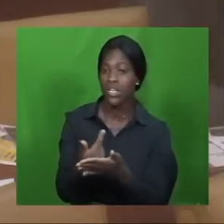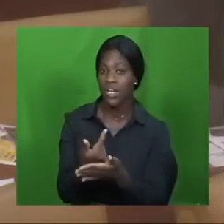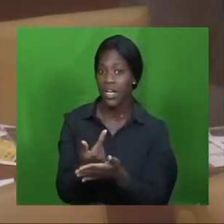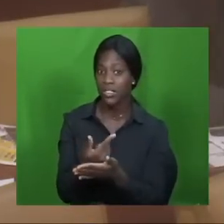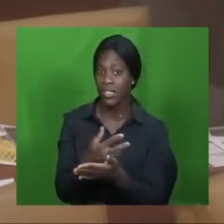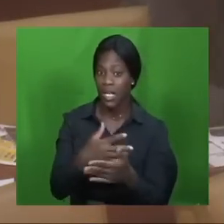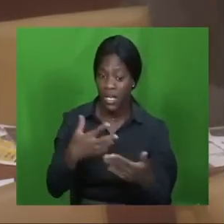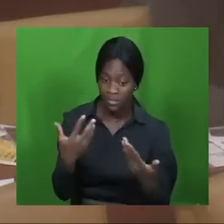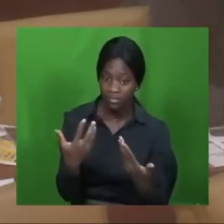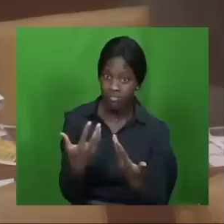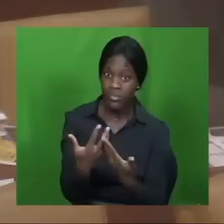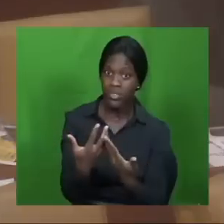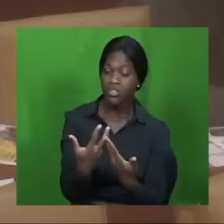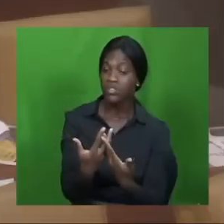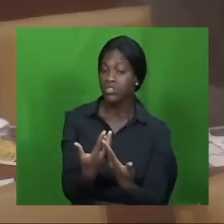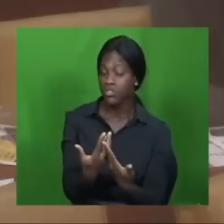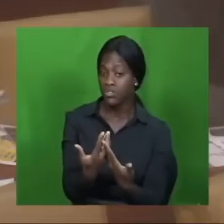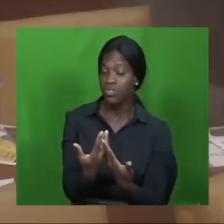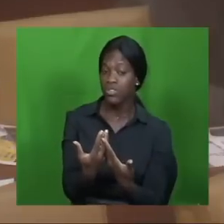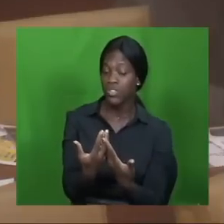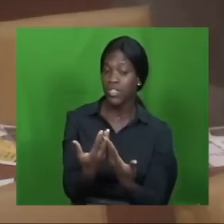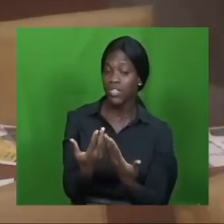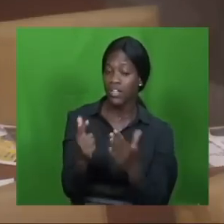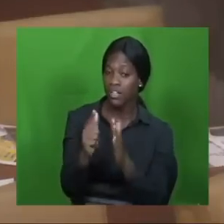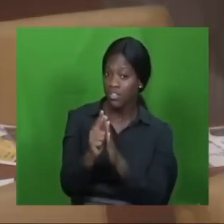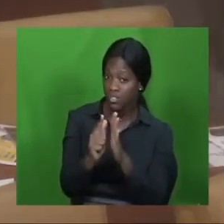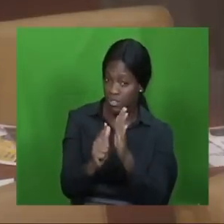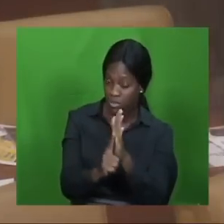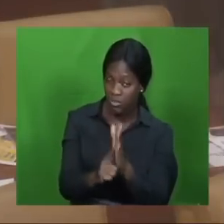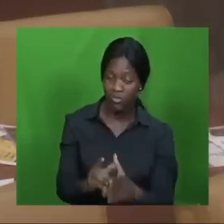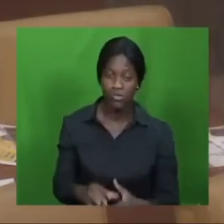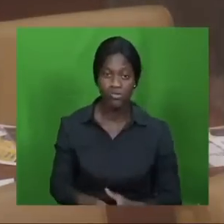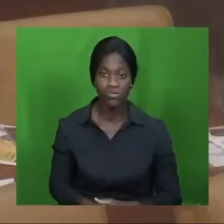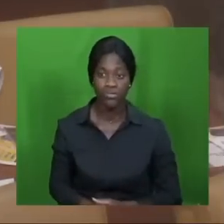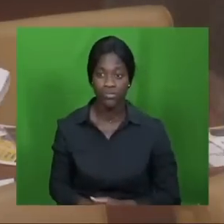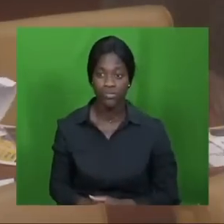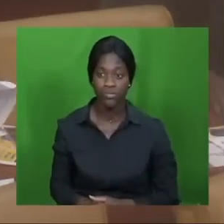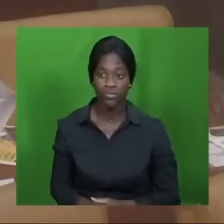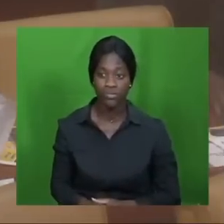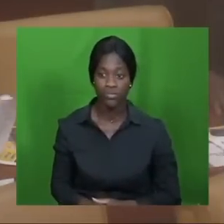accordance to the statute. Mr. Speaker, I'm also